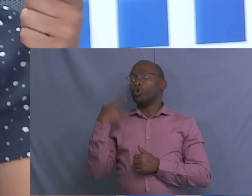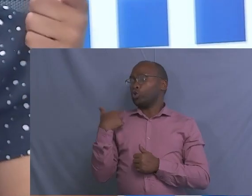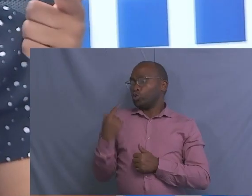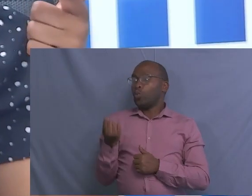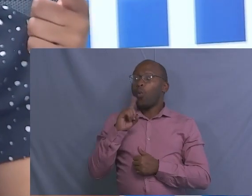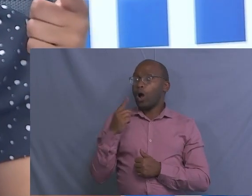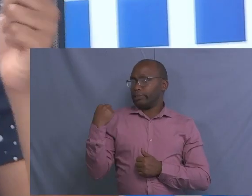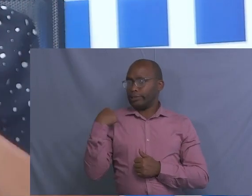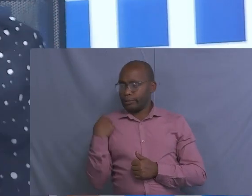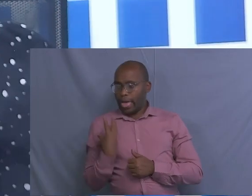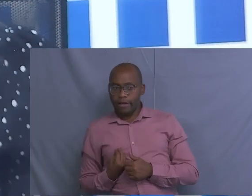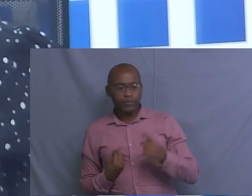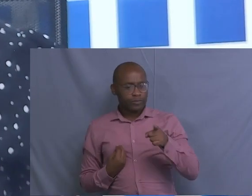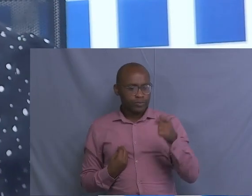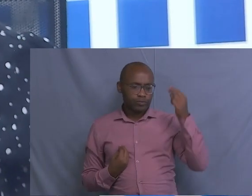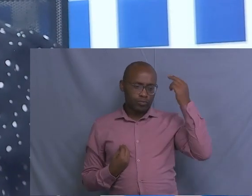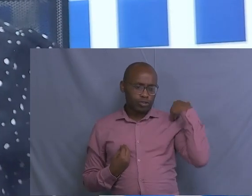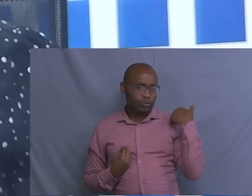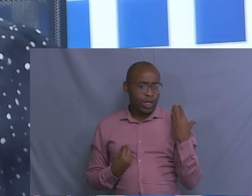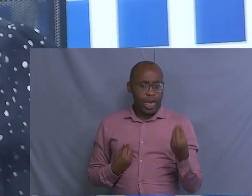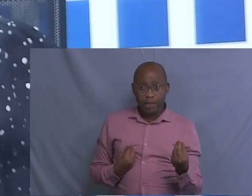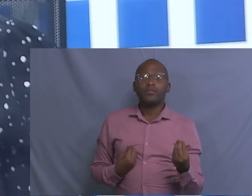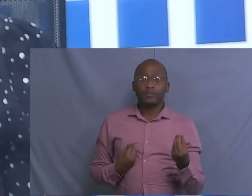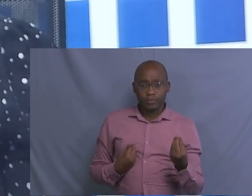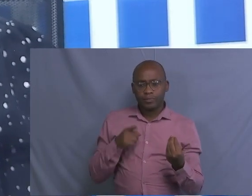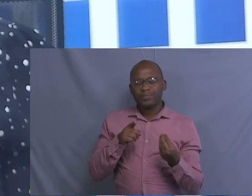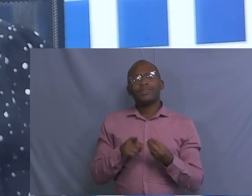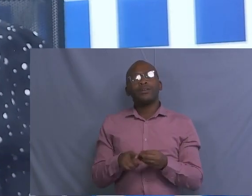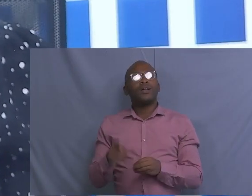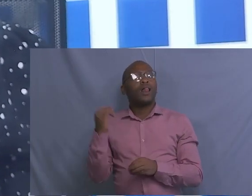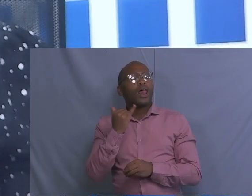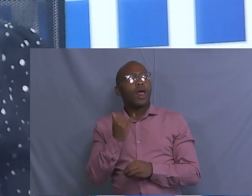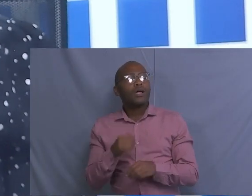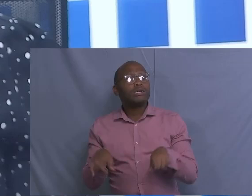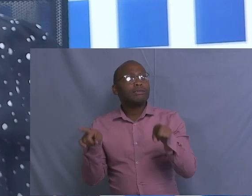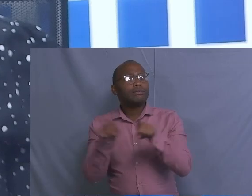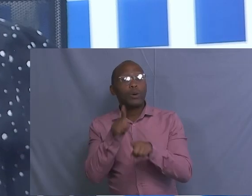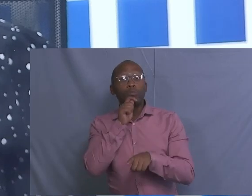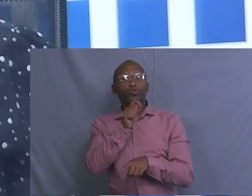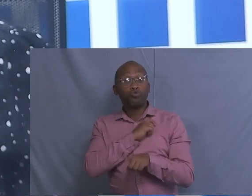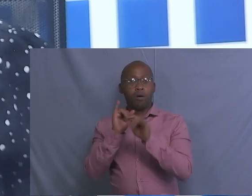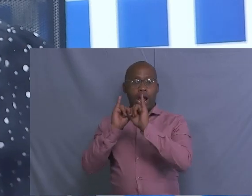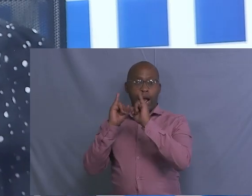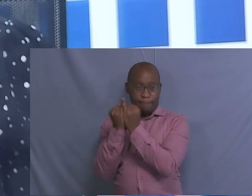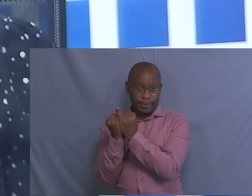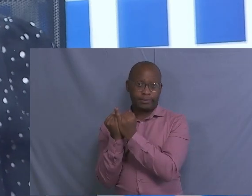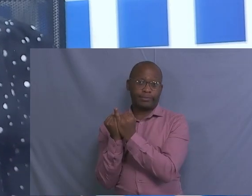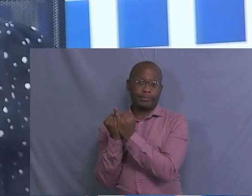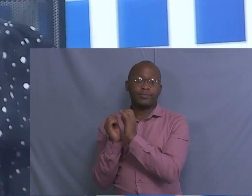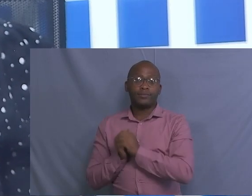your areas of interest. It's exactly the same with public companies or companies in general. The board